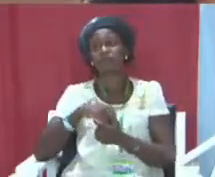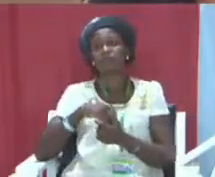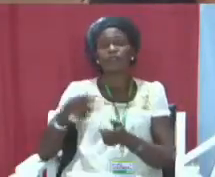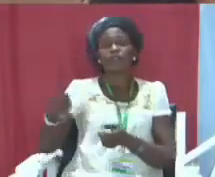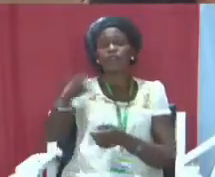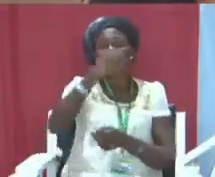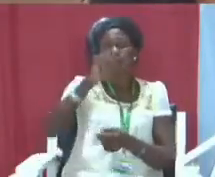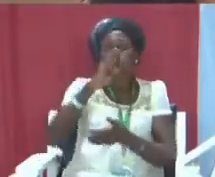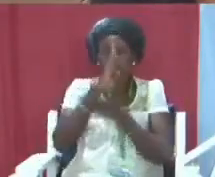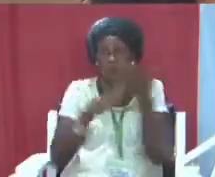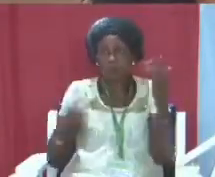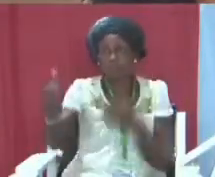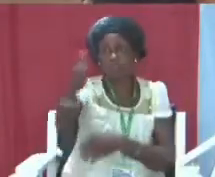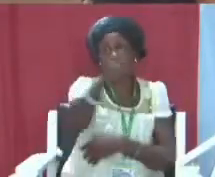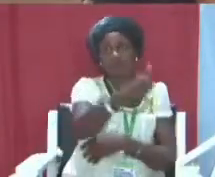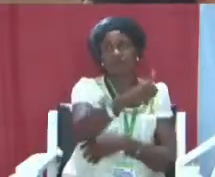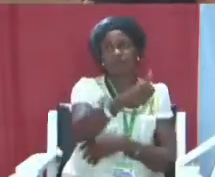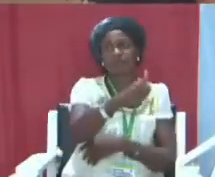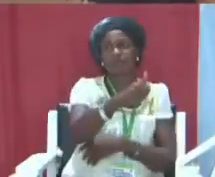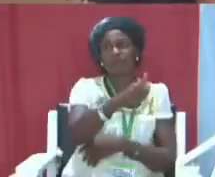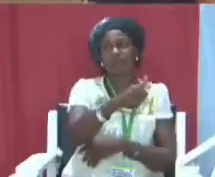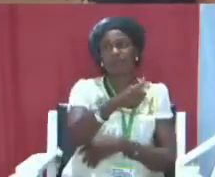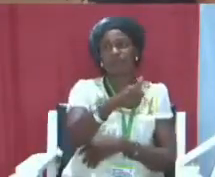you must humble yourself.